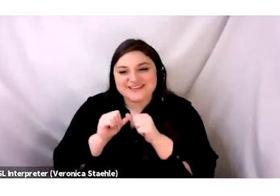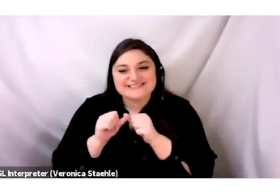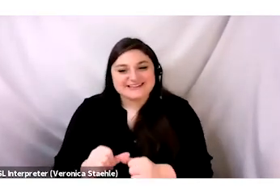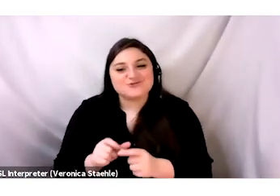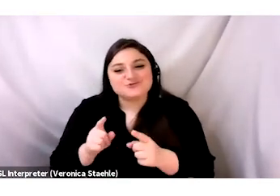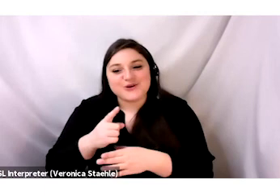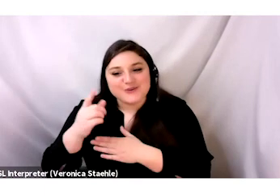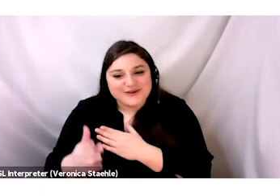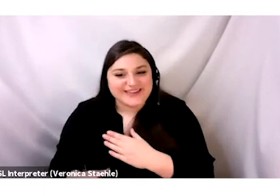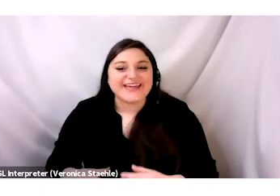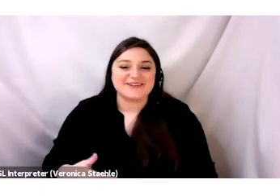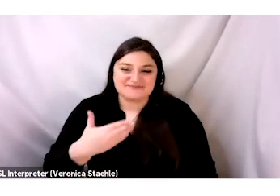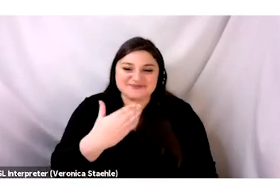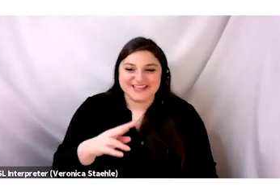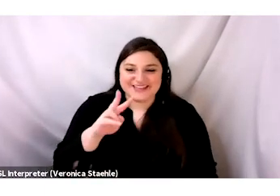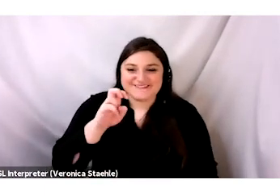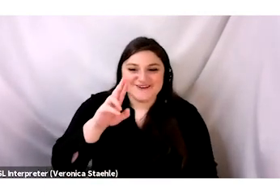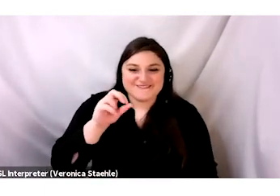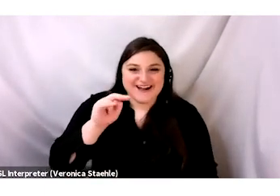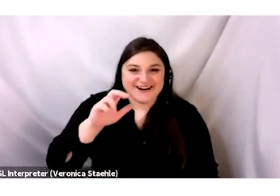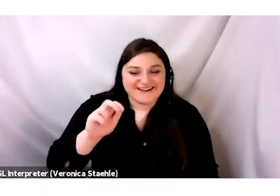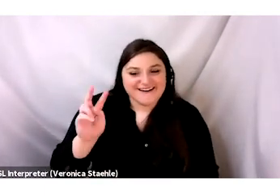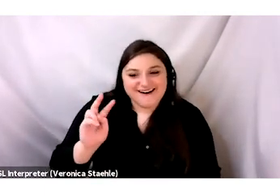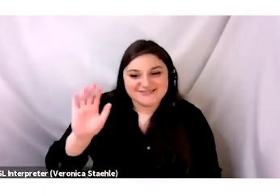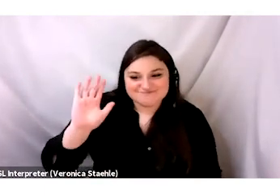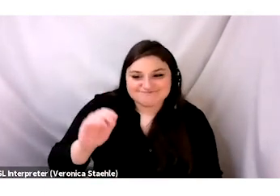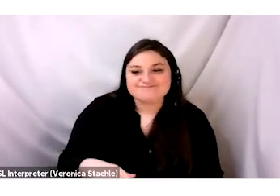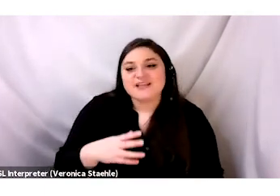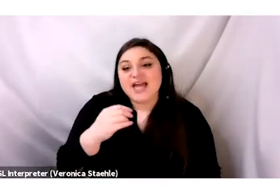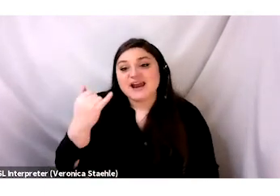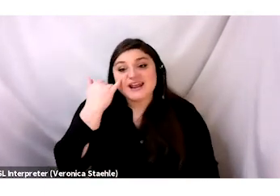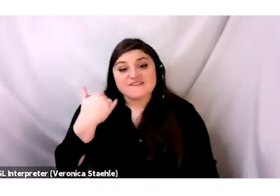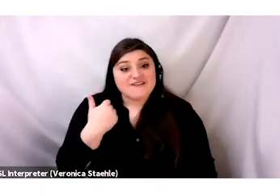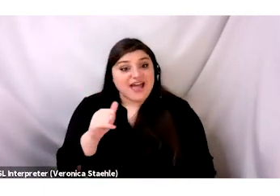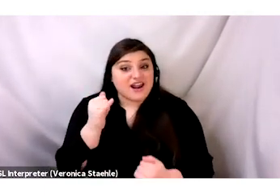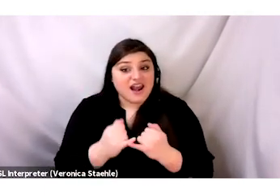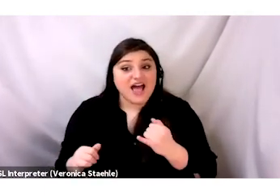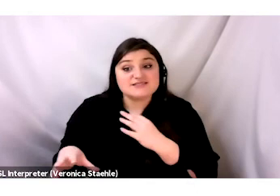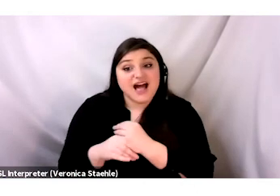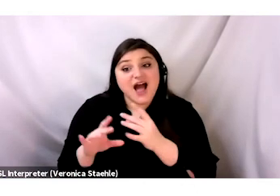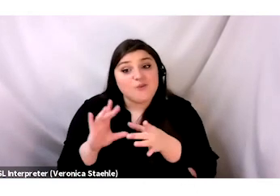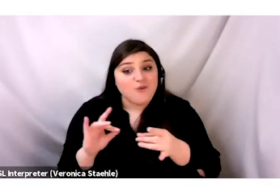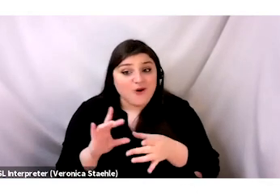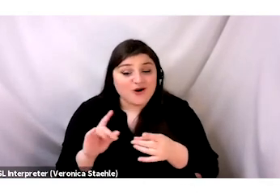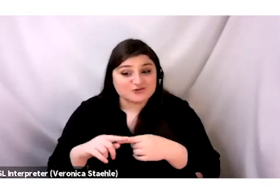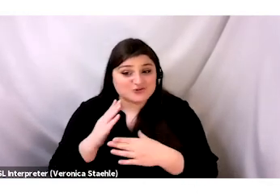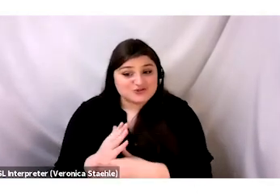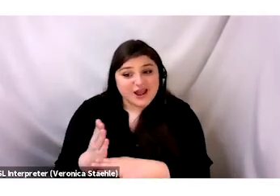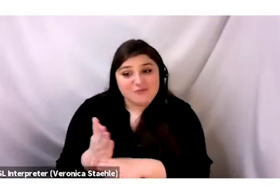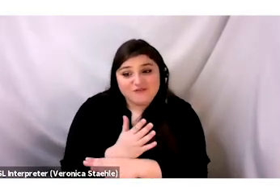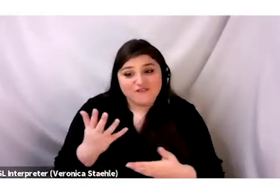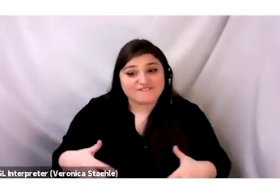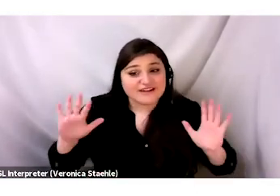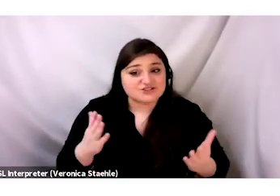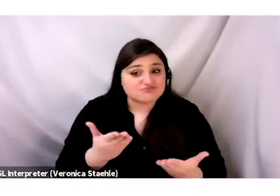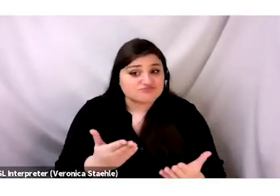weekend. Thank you, Veronica. And yeah, if there are any last few words, Anisa, that you'd like to share with the class before